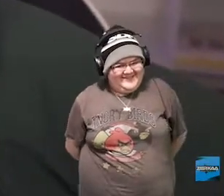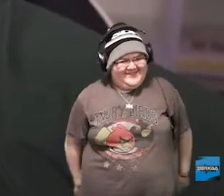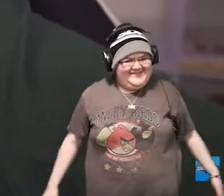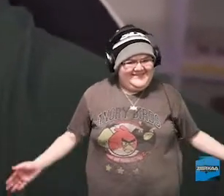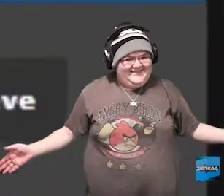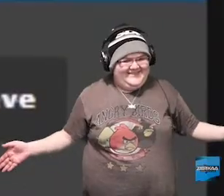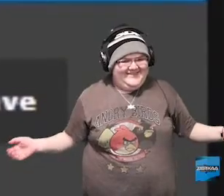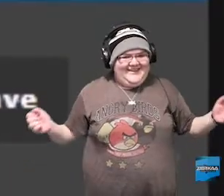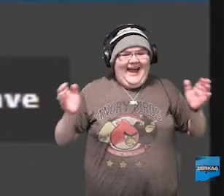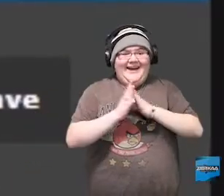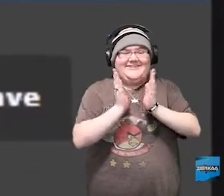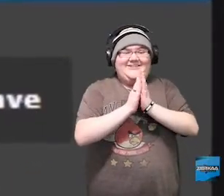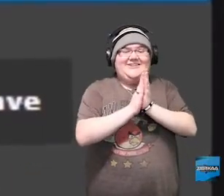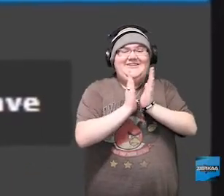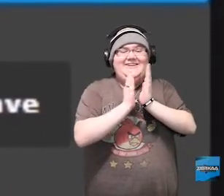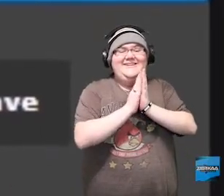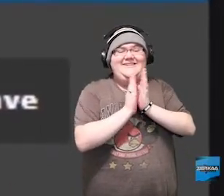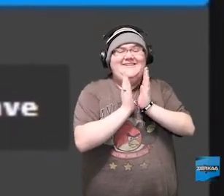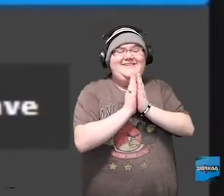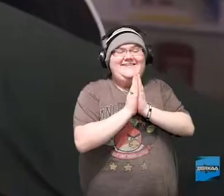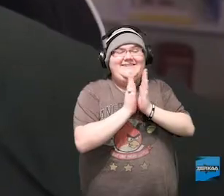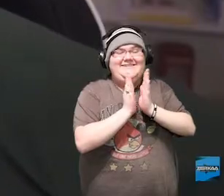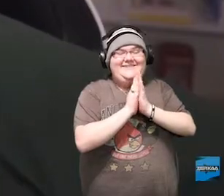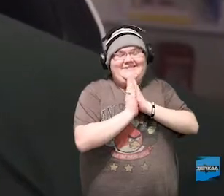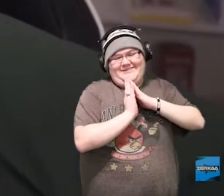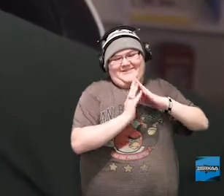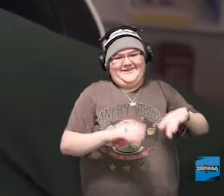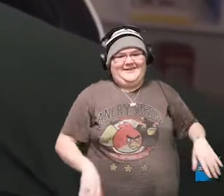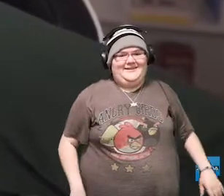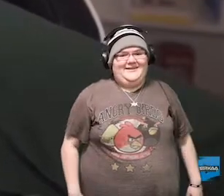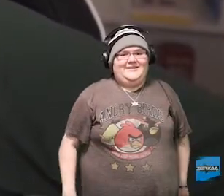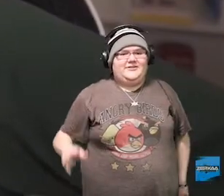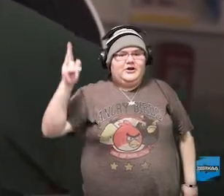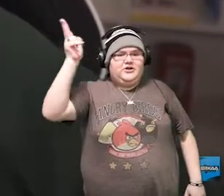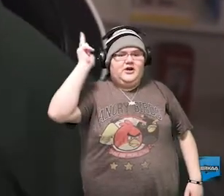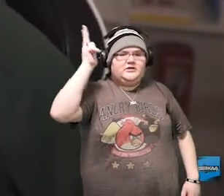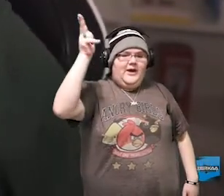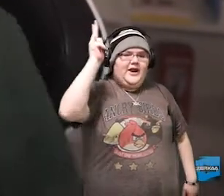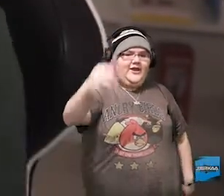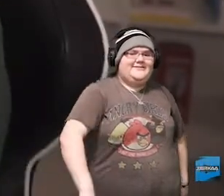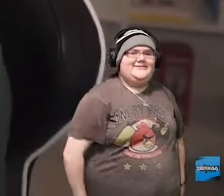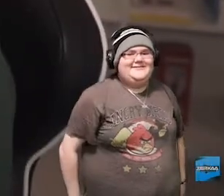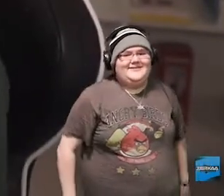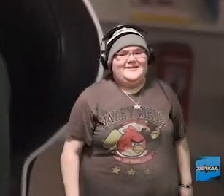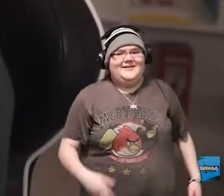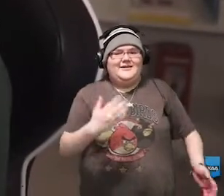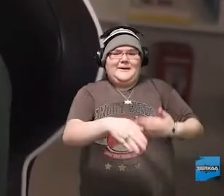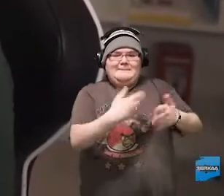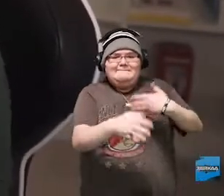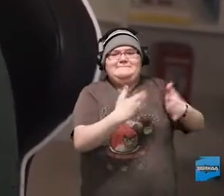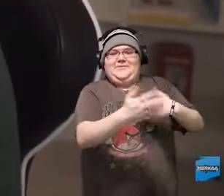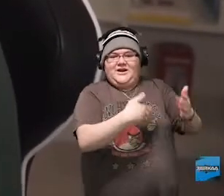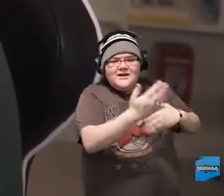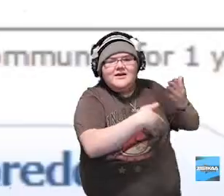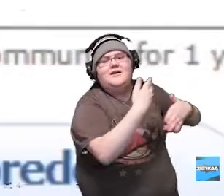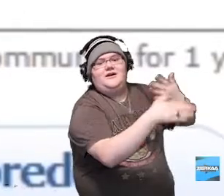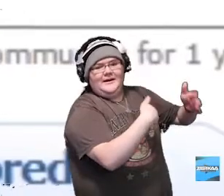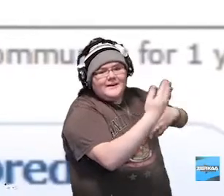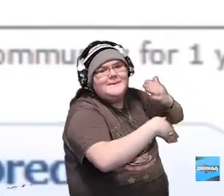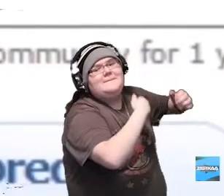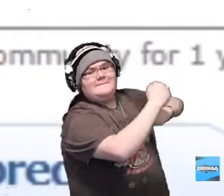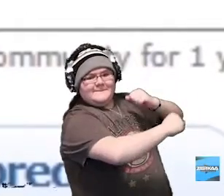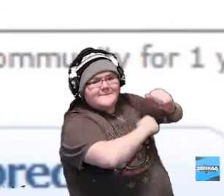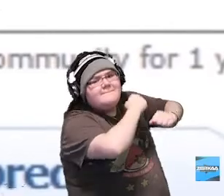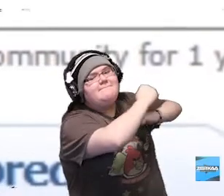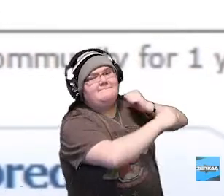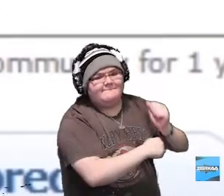just said. We currently have 18,000 Zoomers subscribed to my subreddit. Let's go to Reddit. Let's keep moving. Let's try and catch up with the others. Bears is